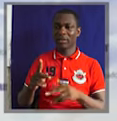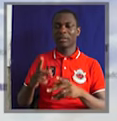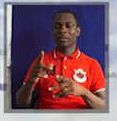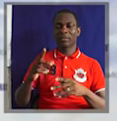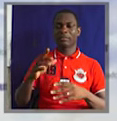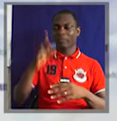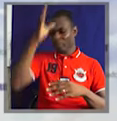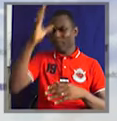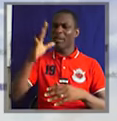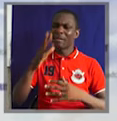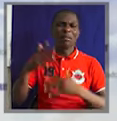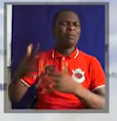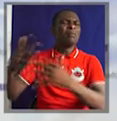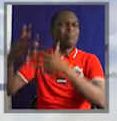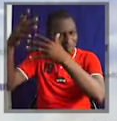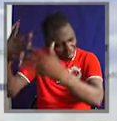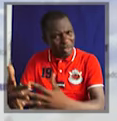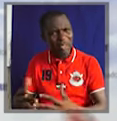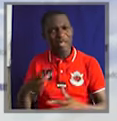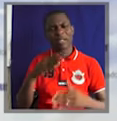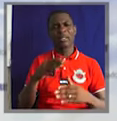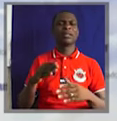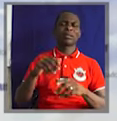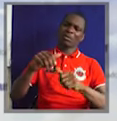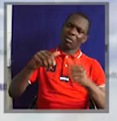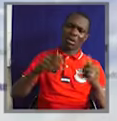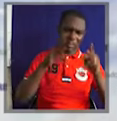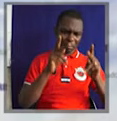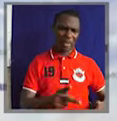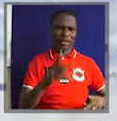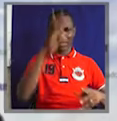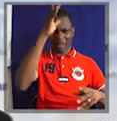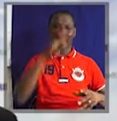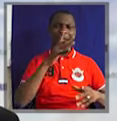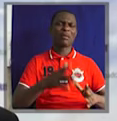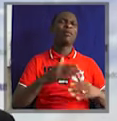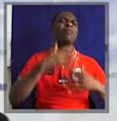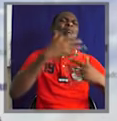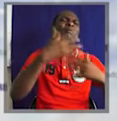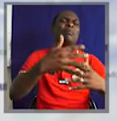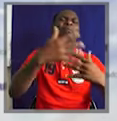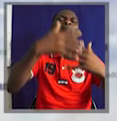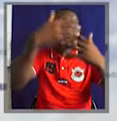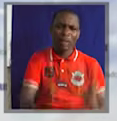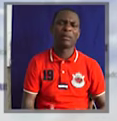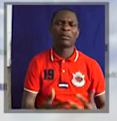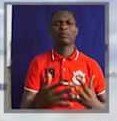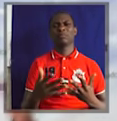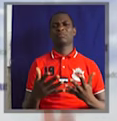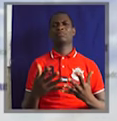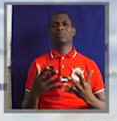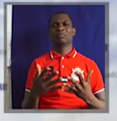great grandfather ana great great grandmother ɛne obi nso ne great great grandmother ana ne great